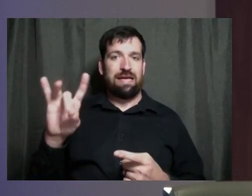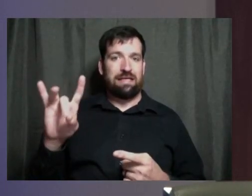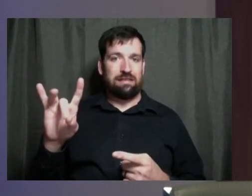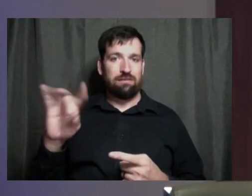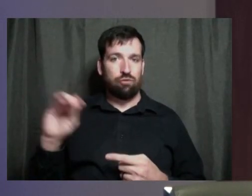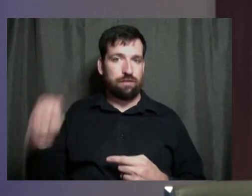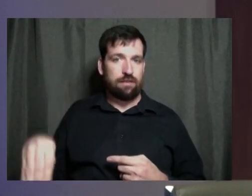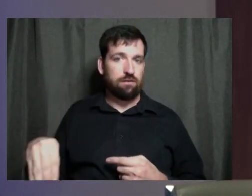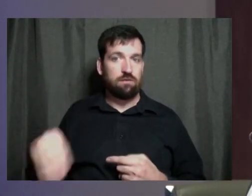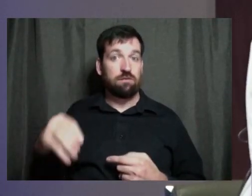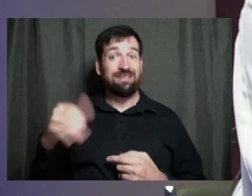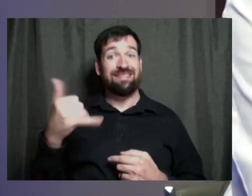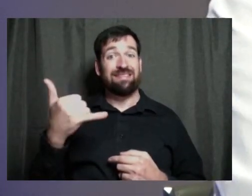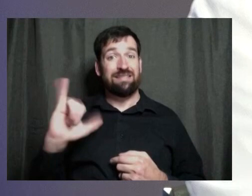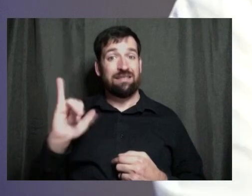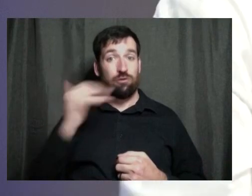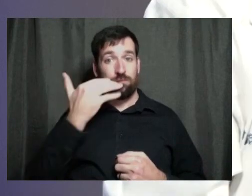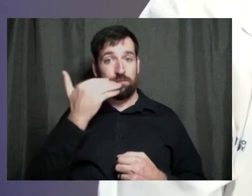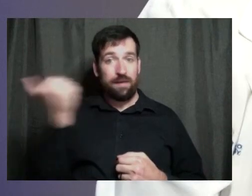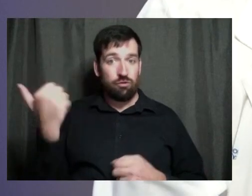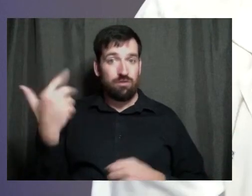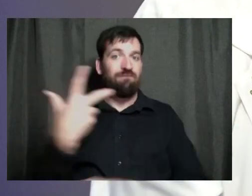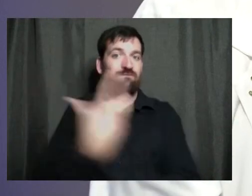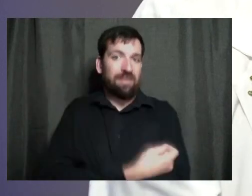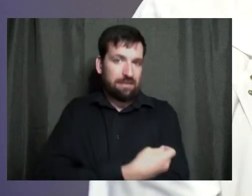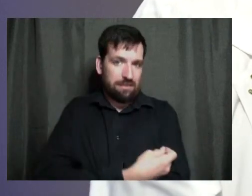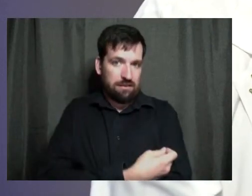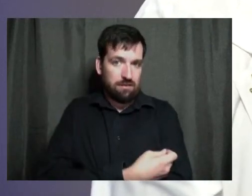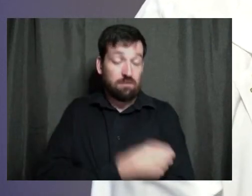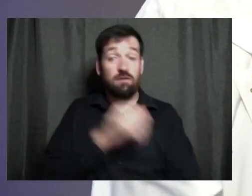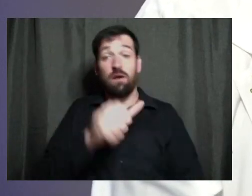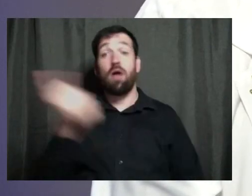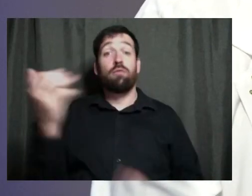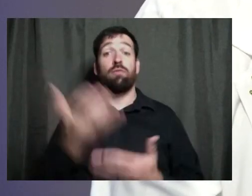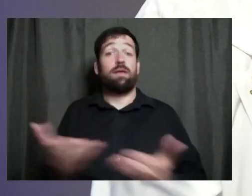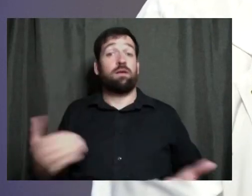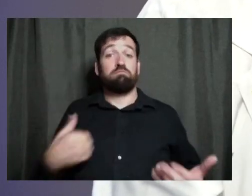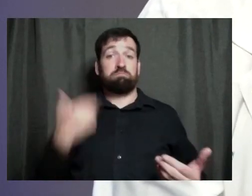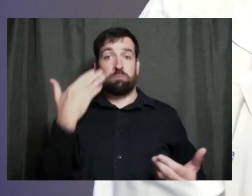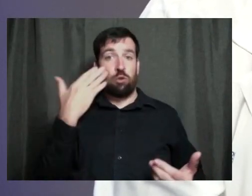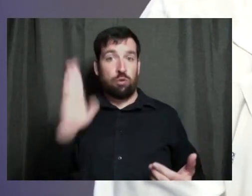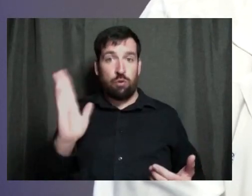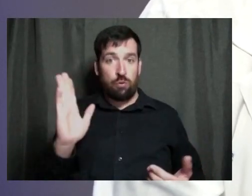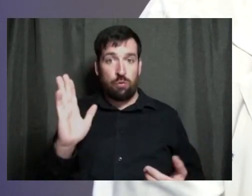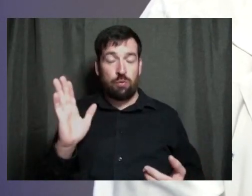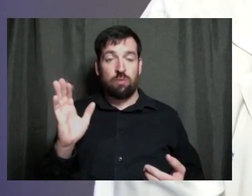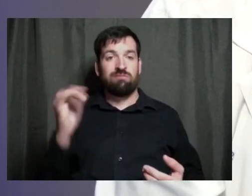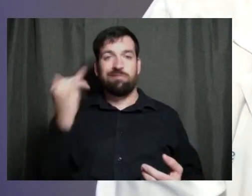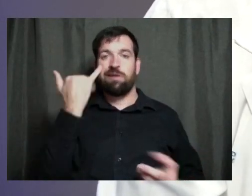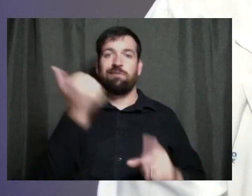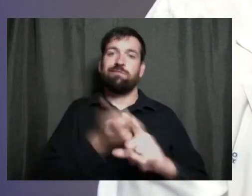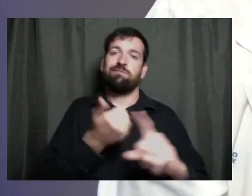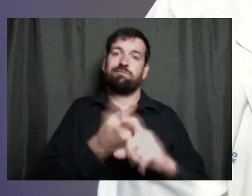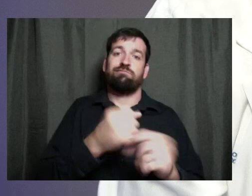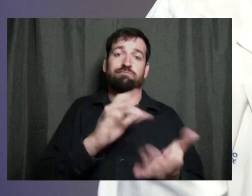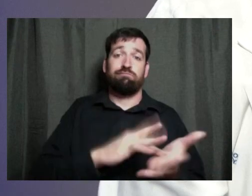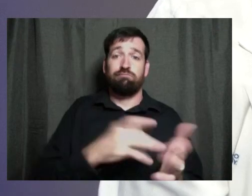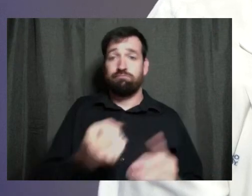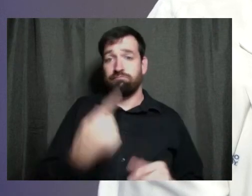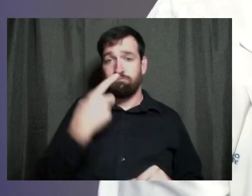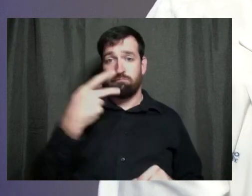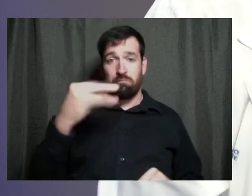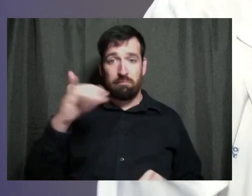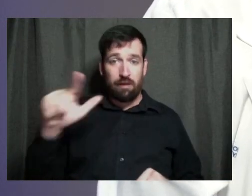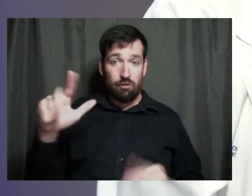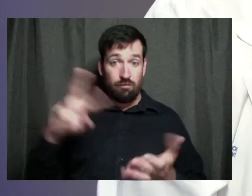better to be vaccinated, because the other thing that we don't know about is whether or not if you're taking the pill, you actually if you decrease the risk